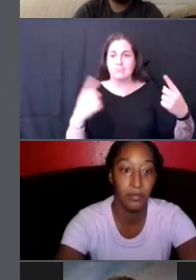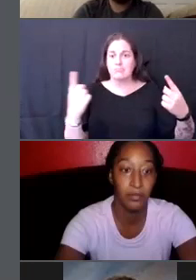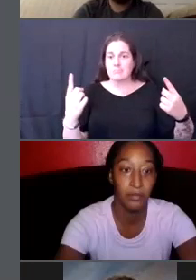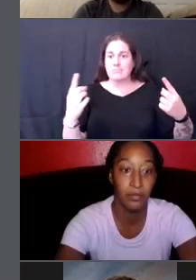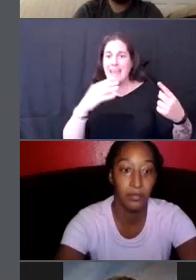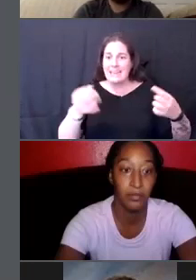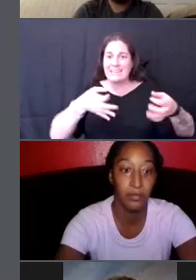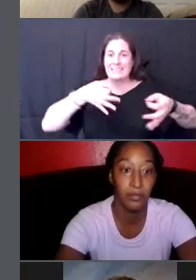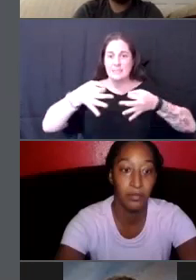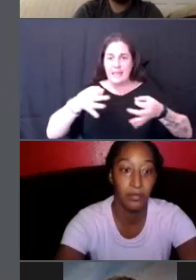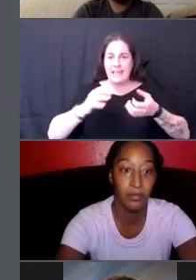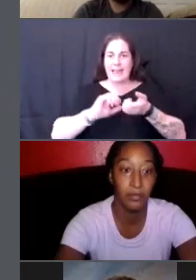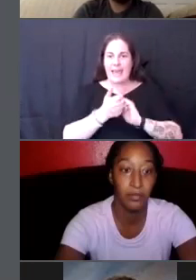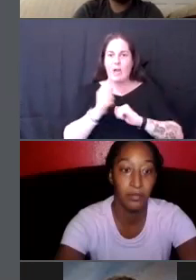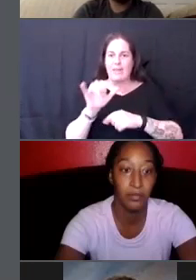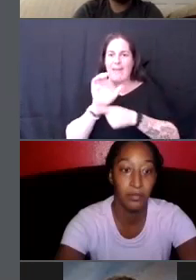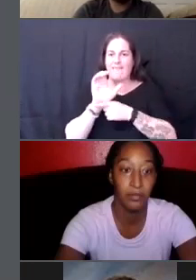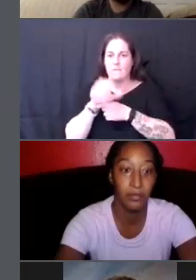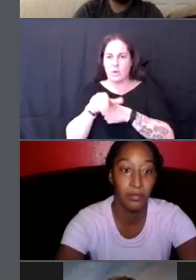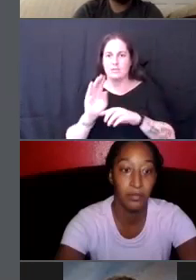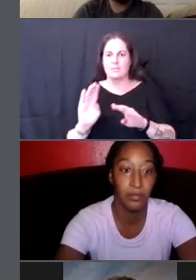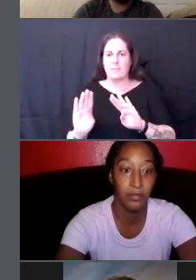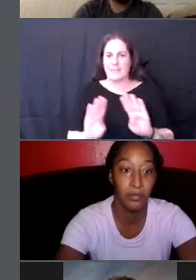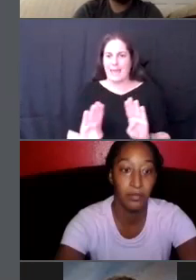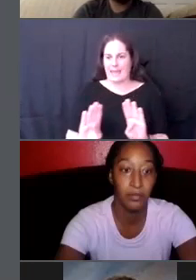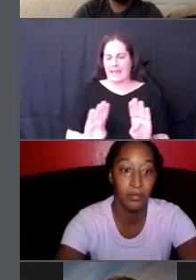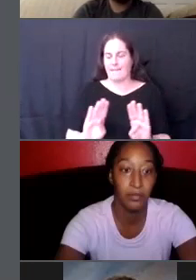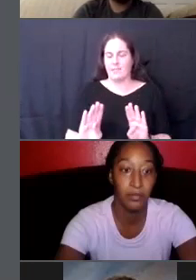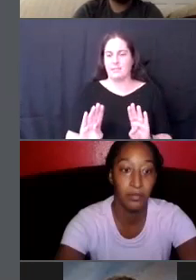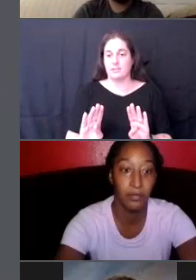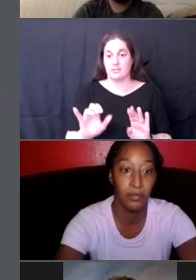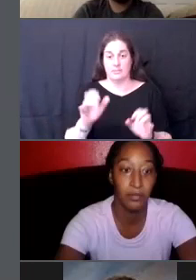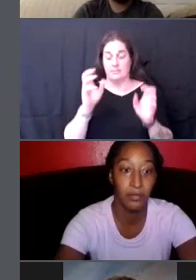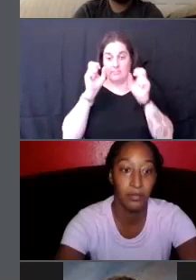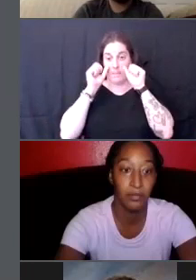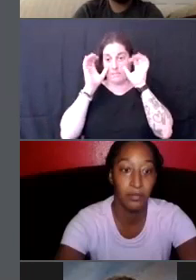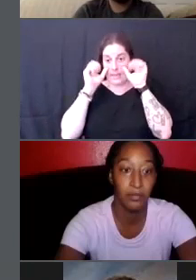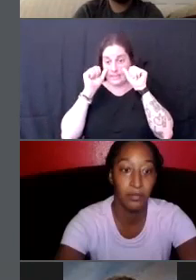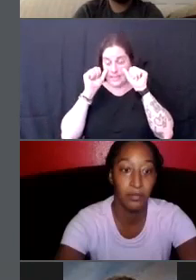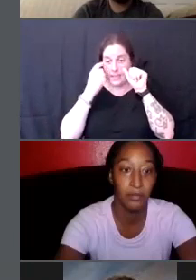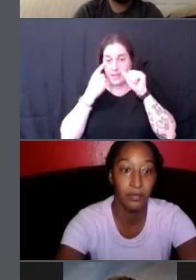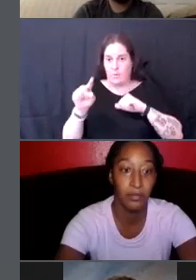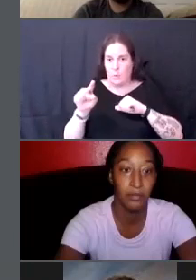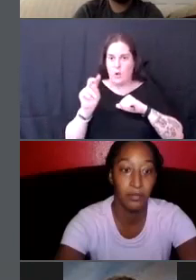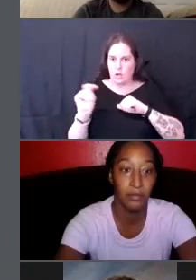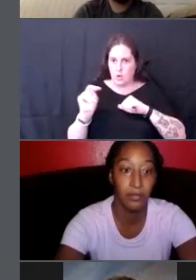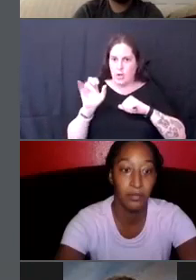behaves. That's pretty incredible for him to be able to propose that, right?